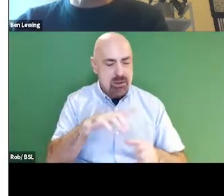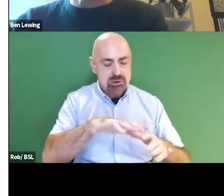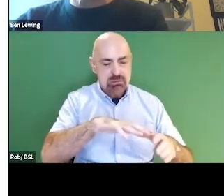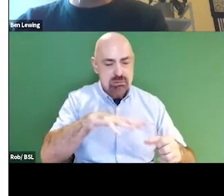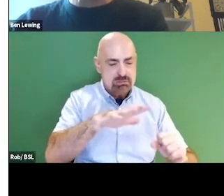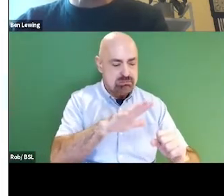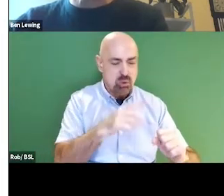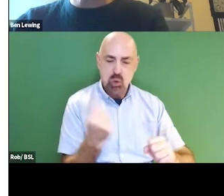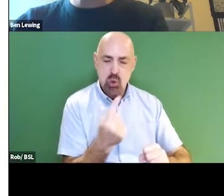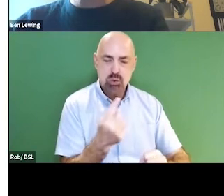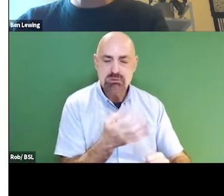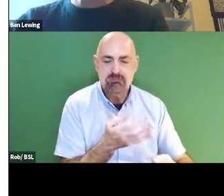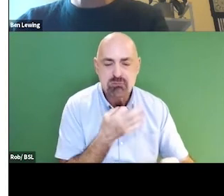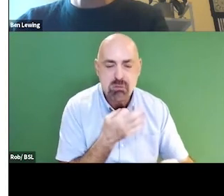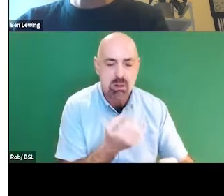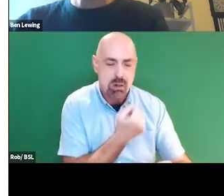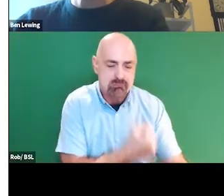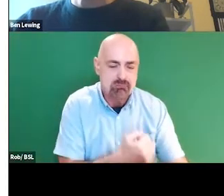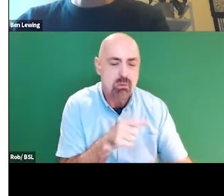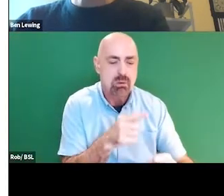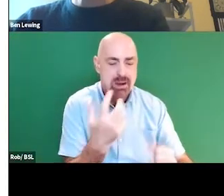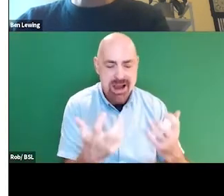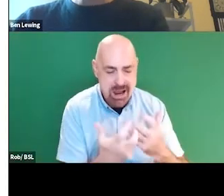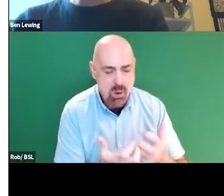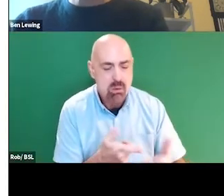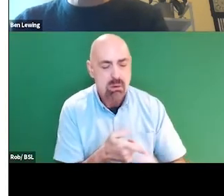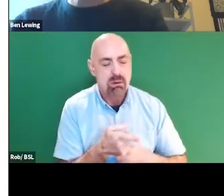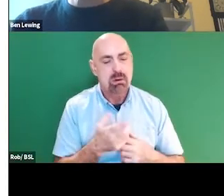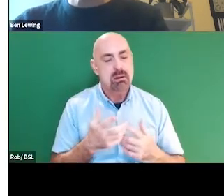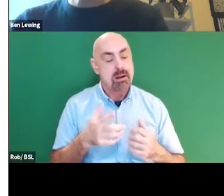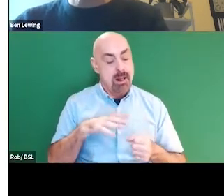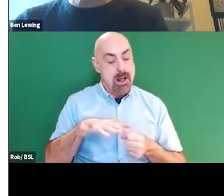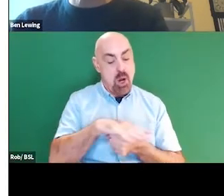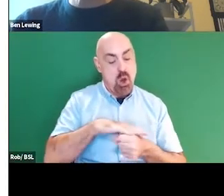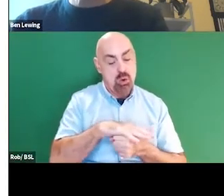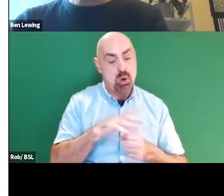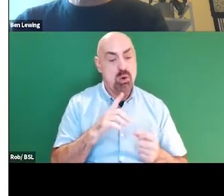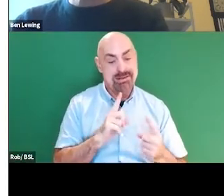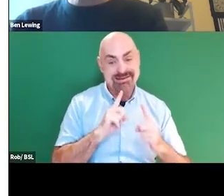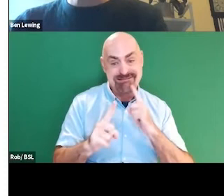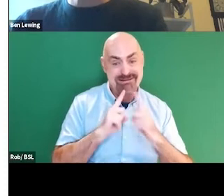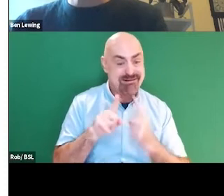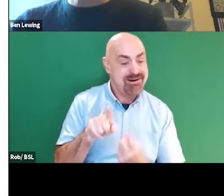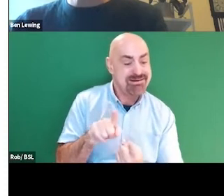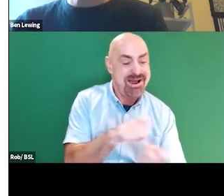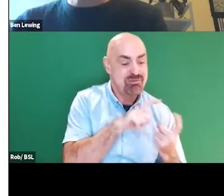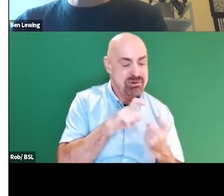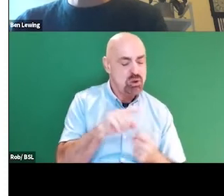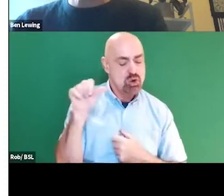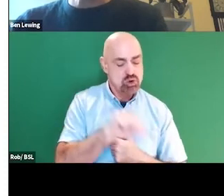is vulnerable and how. The local data gathering should also inform how effectively